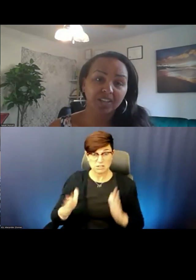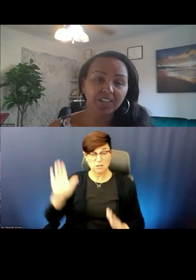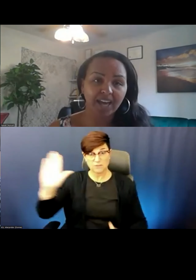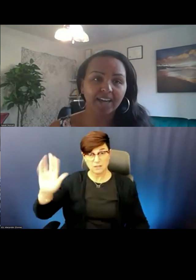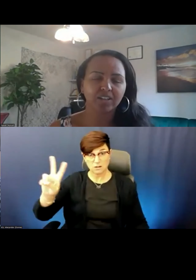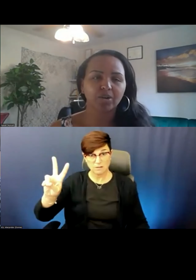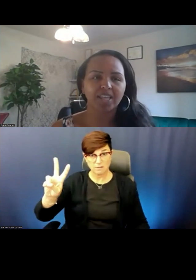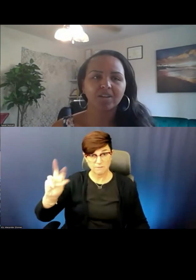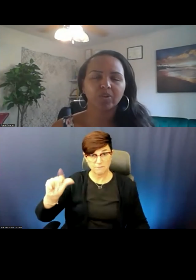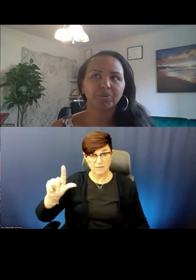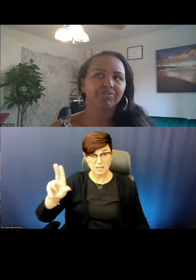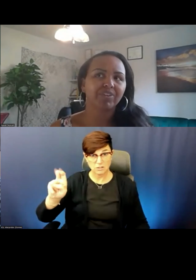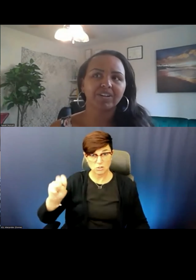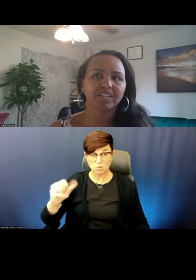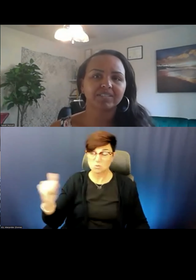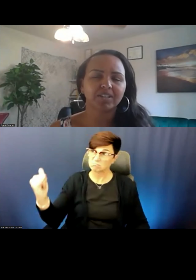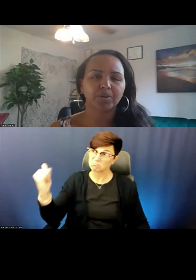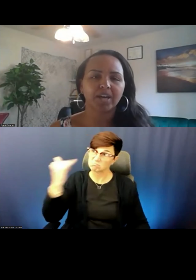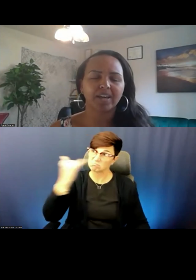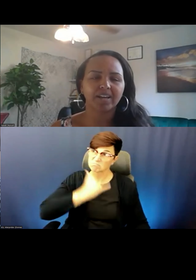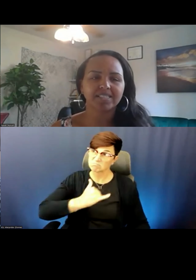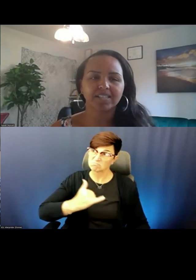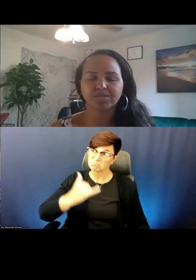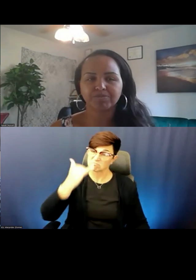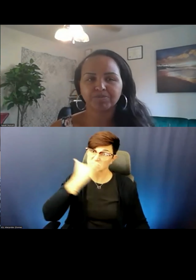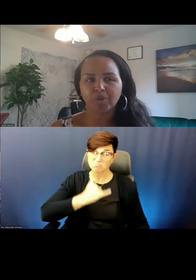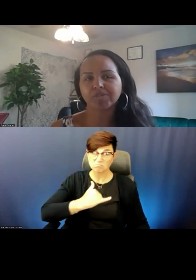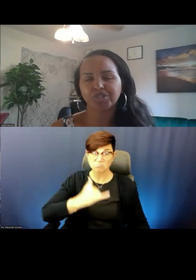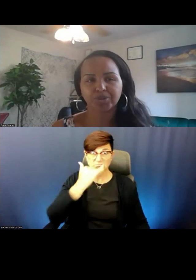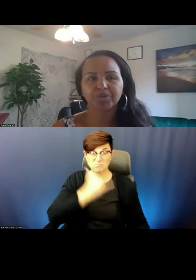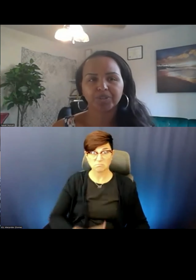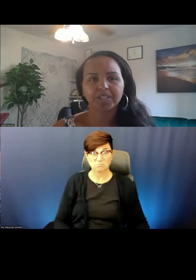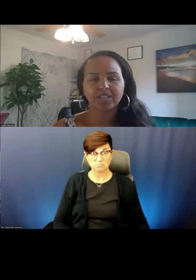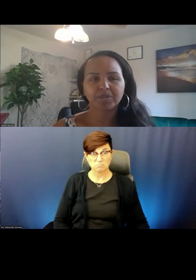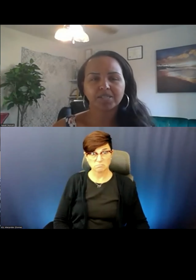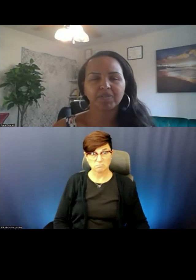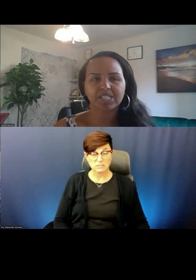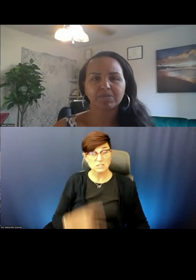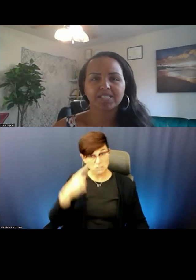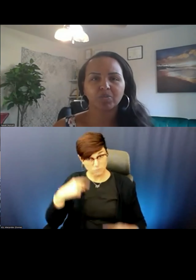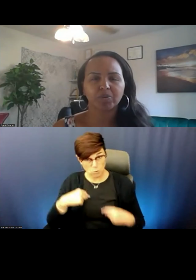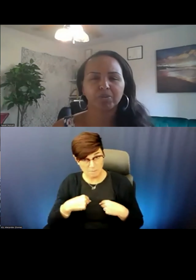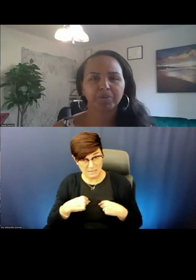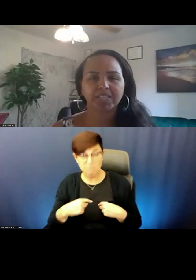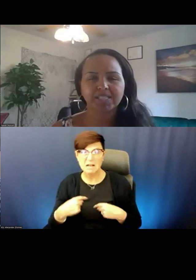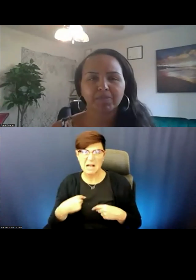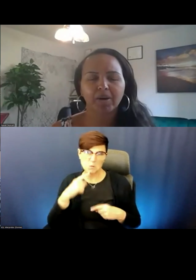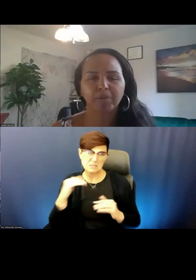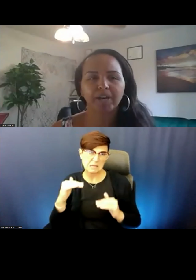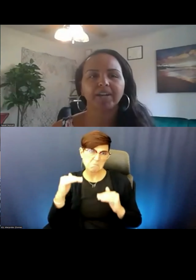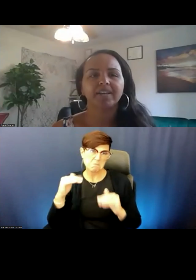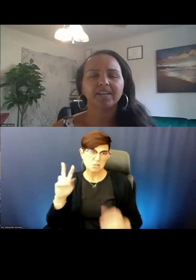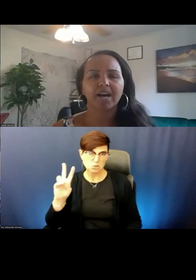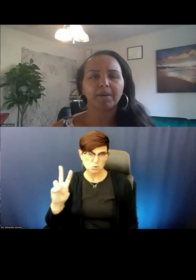so given that, I think we would fare it, I'd say around 2. There were some investments that we were pleased